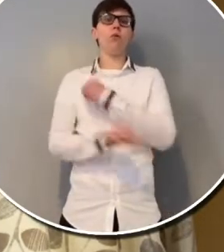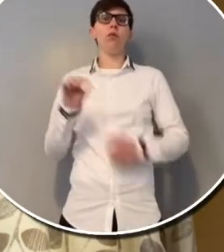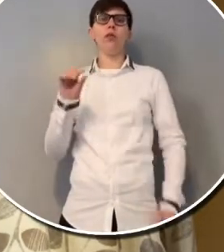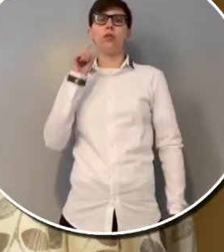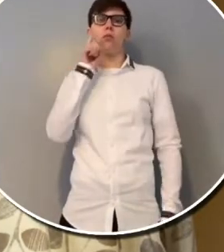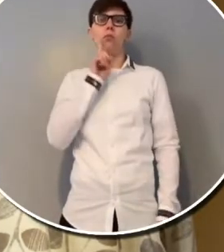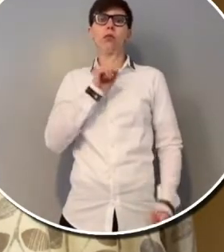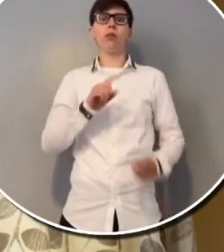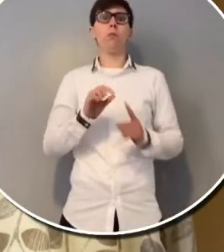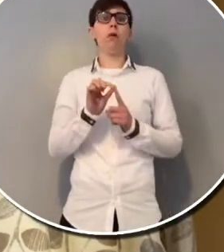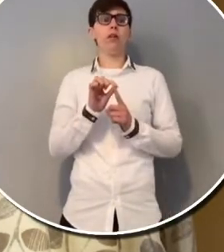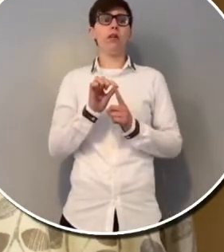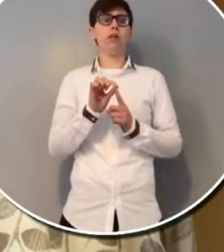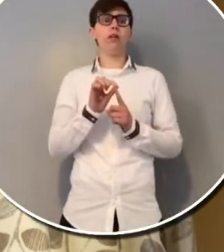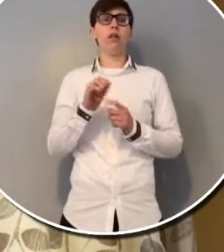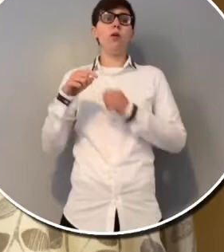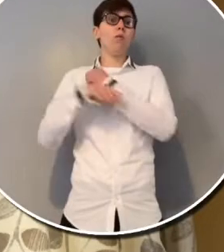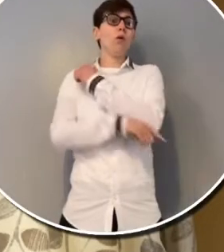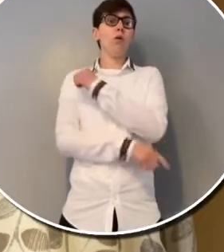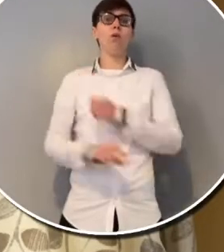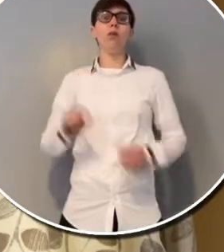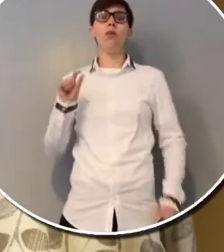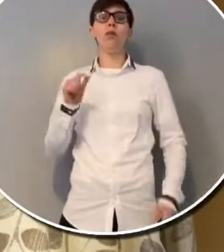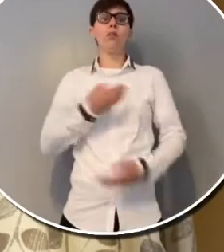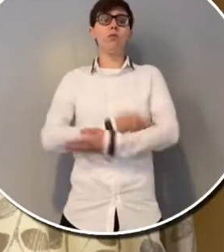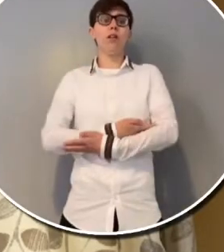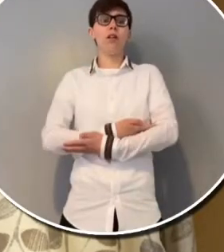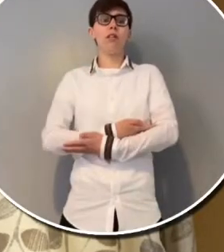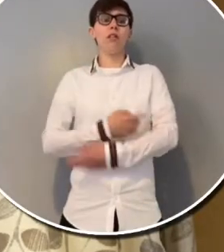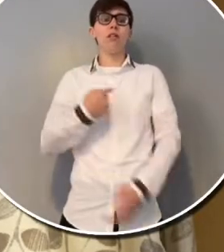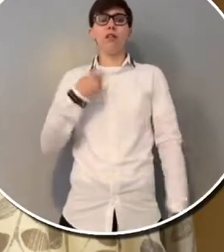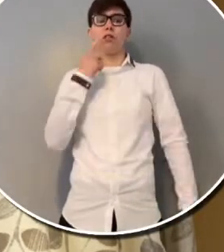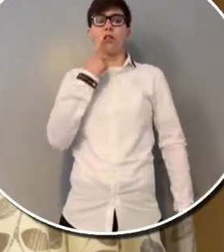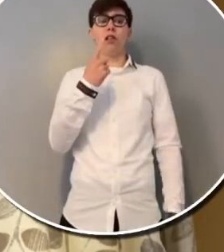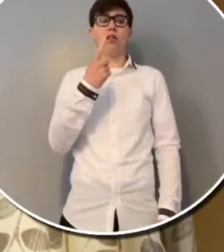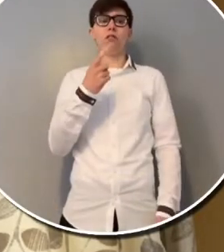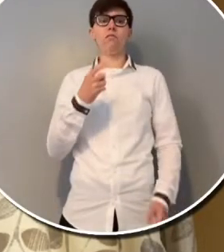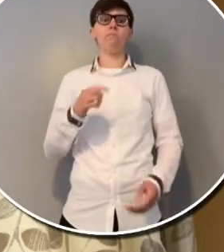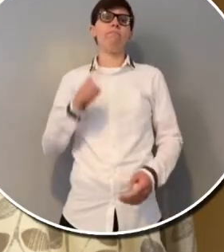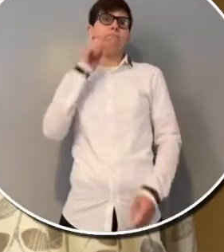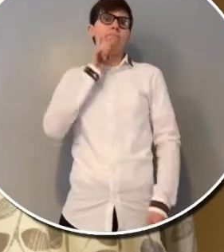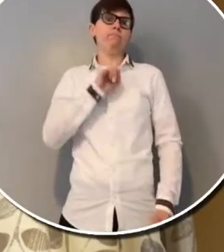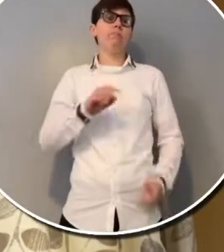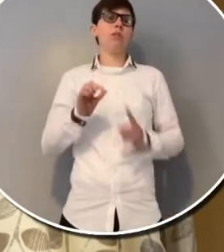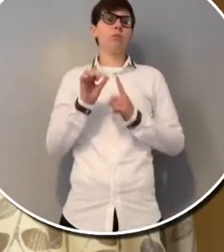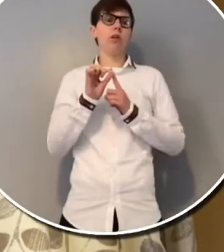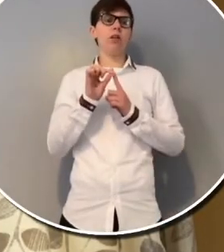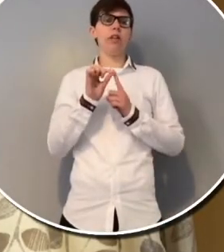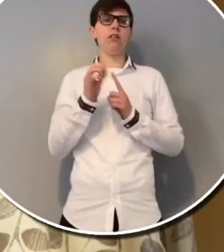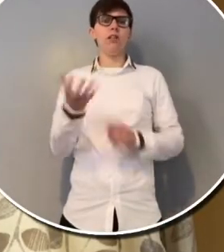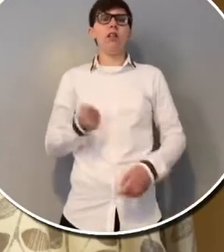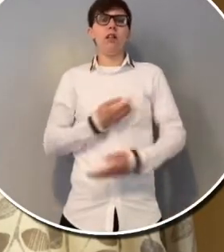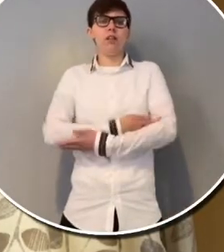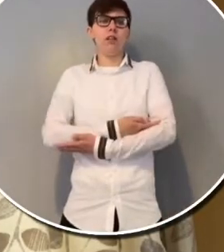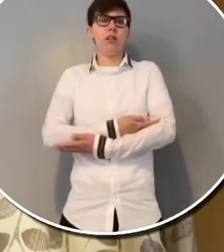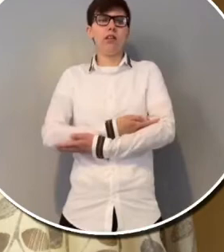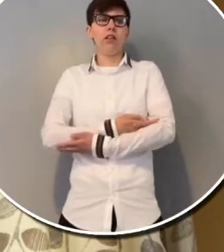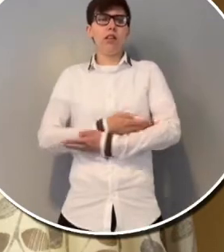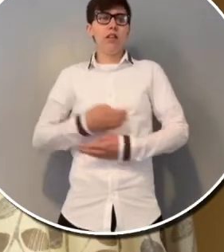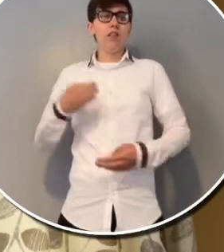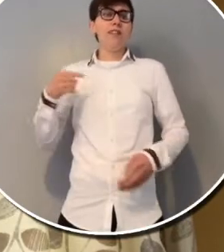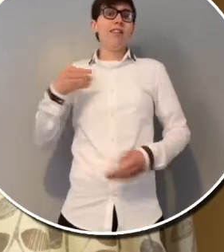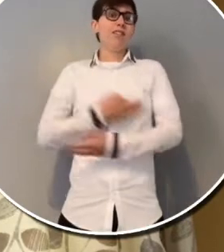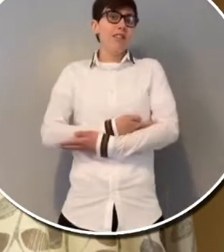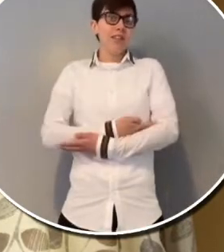poor dolly that gets sick. Are we ready to sing this one after three? One, two, three. Miss